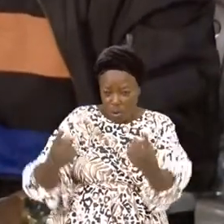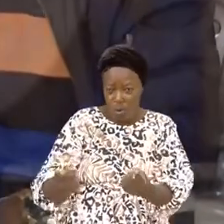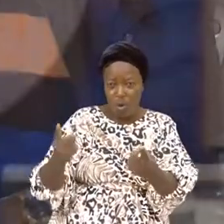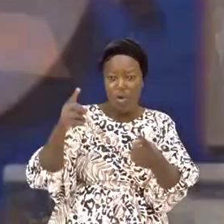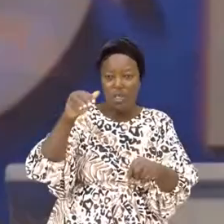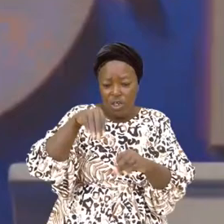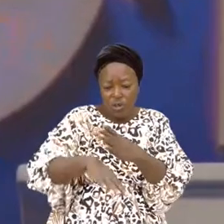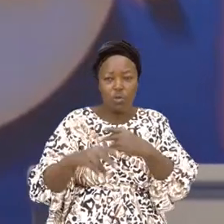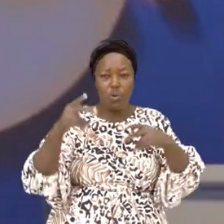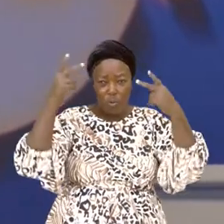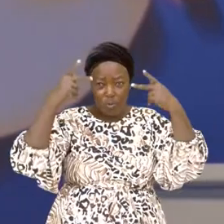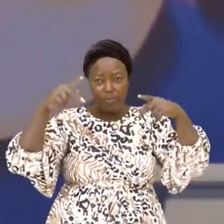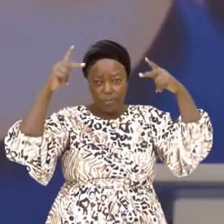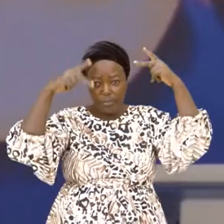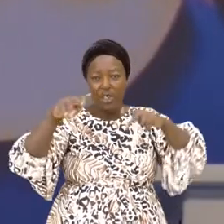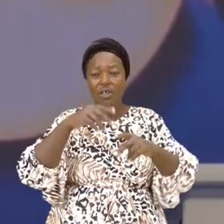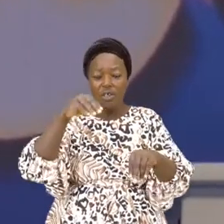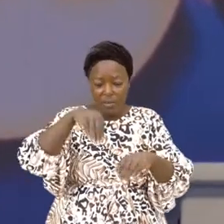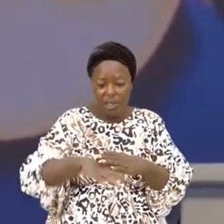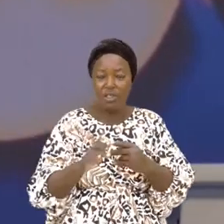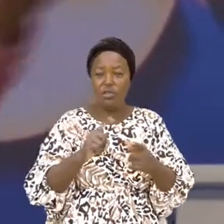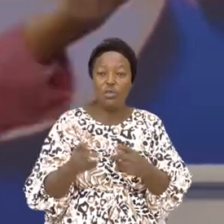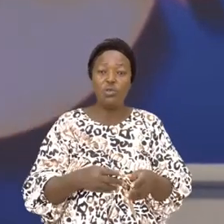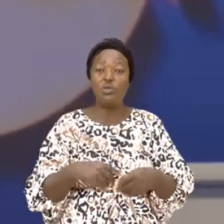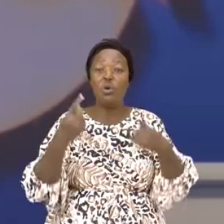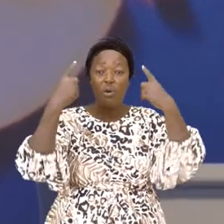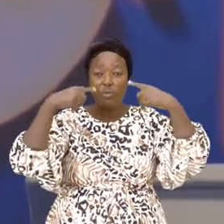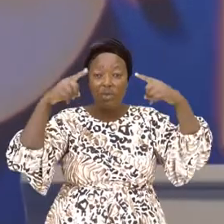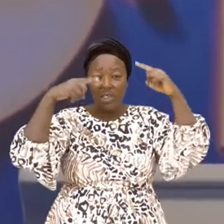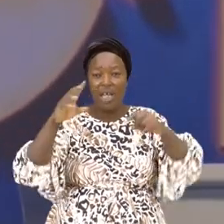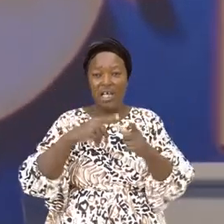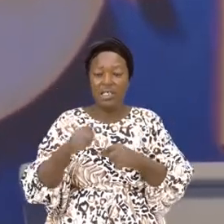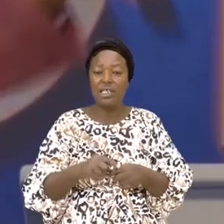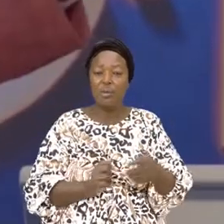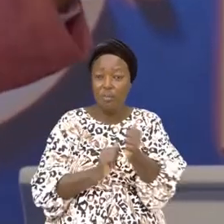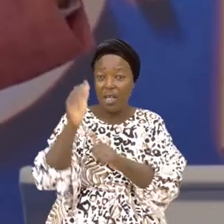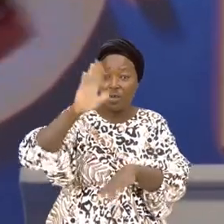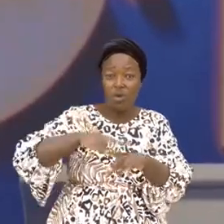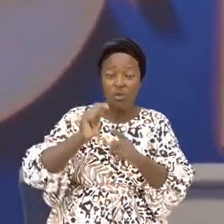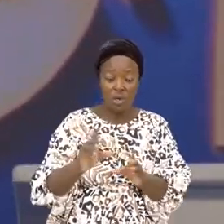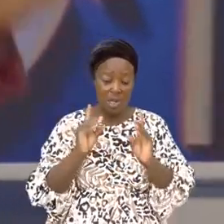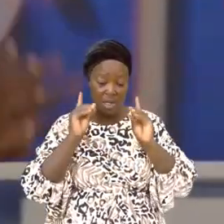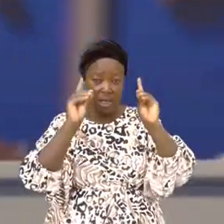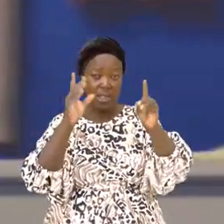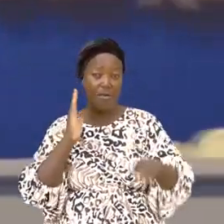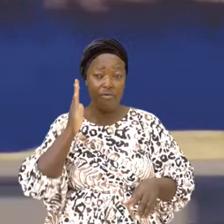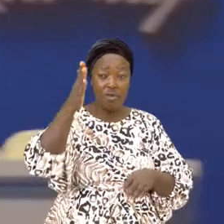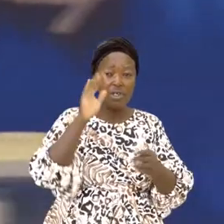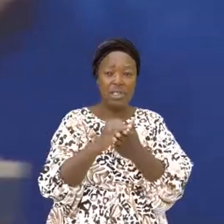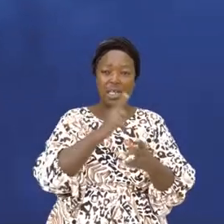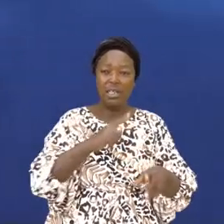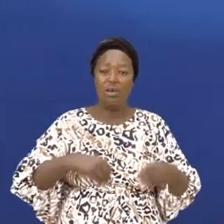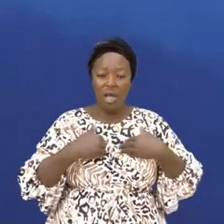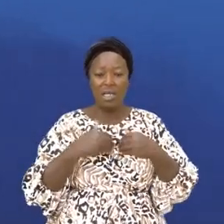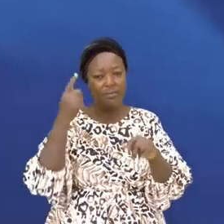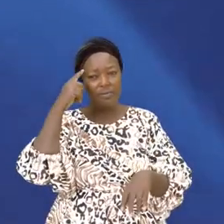progress. Pass on to success. And pass on to the destiny that the Lord has for